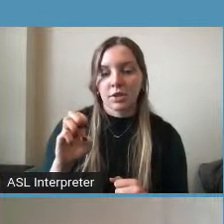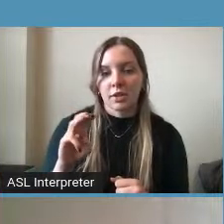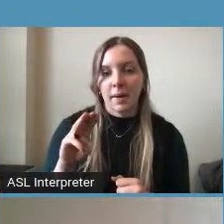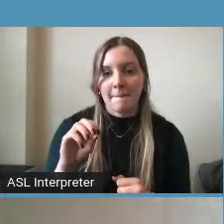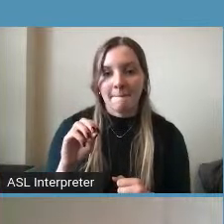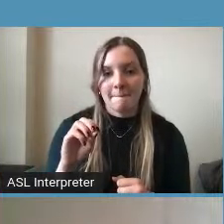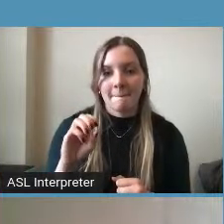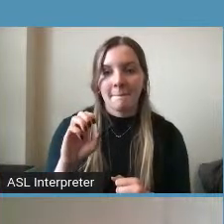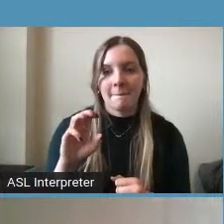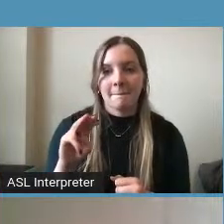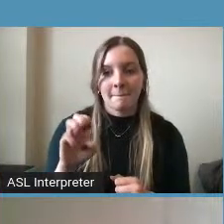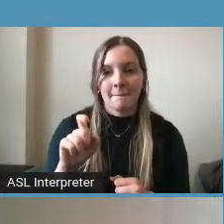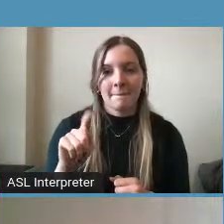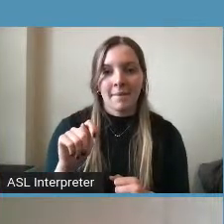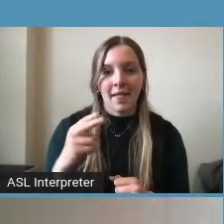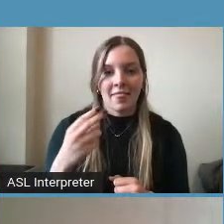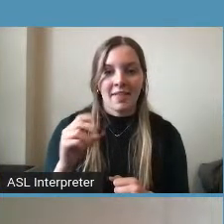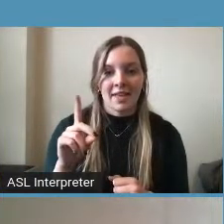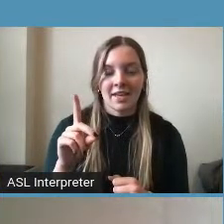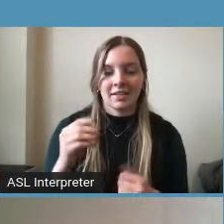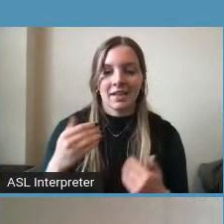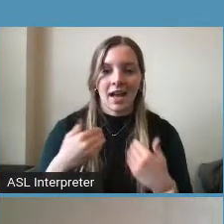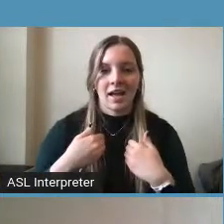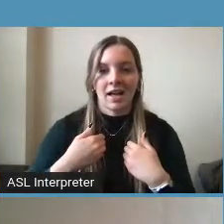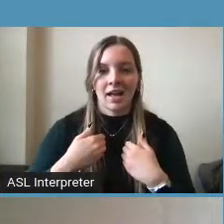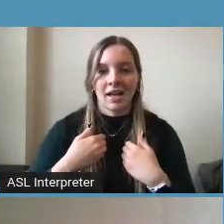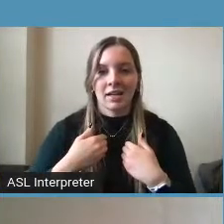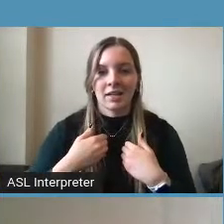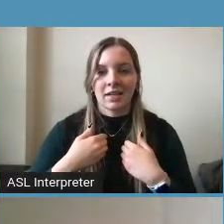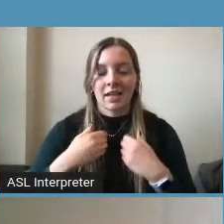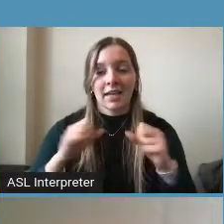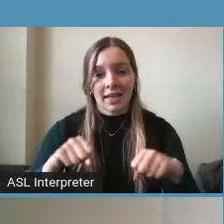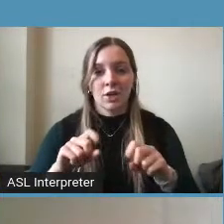photogrammetric practice, you'll get a good set of images that